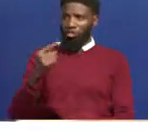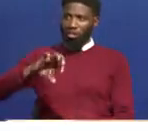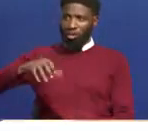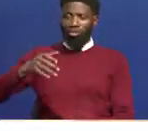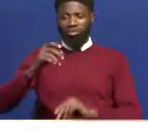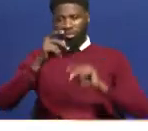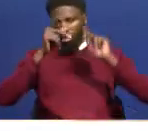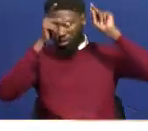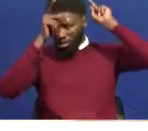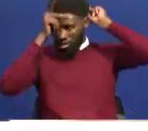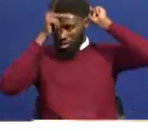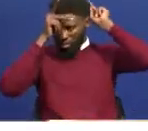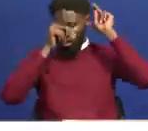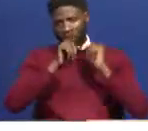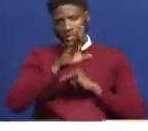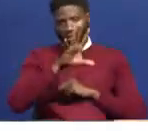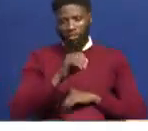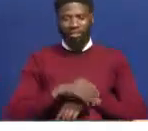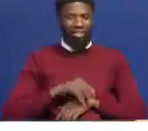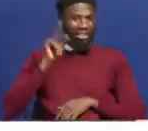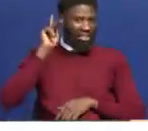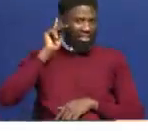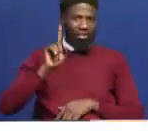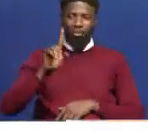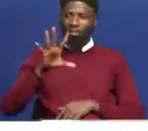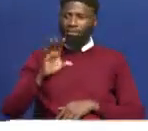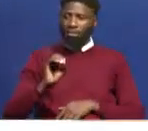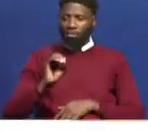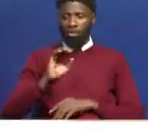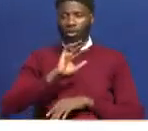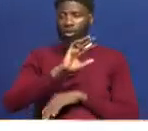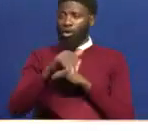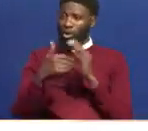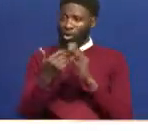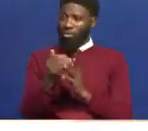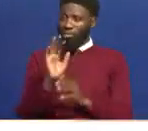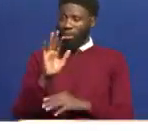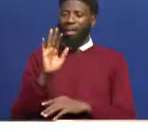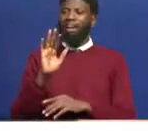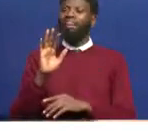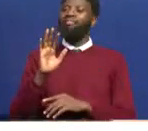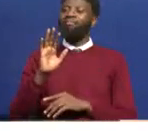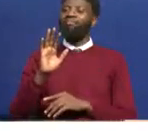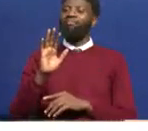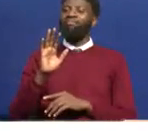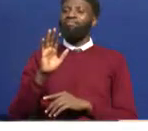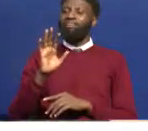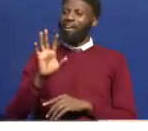Kakamega, 150, Kisii, 150, to be supplying their African indigenous